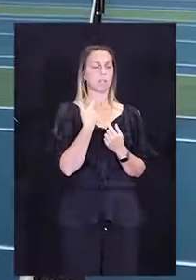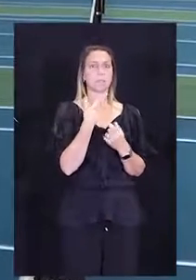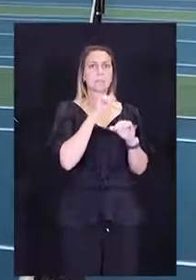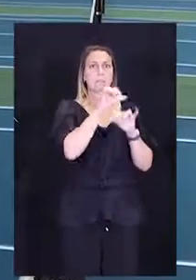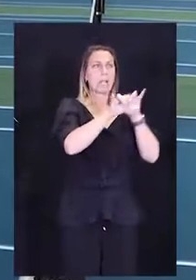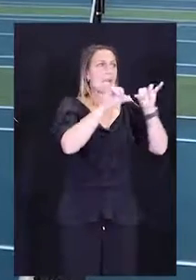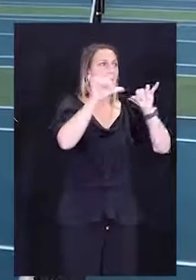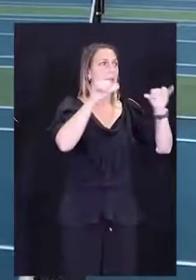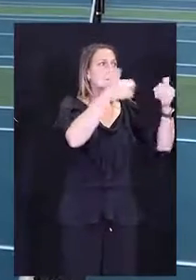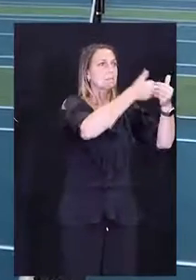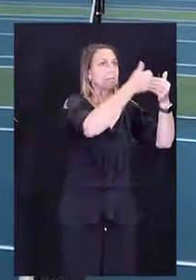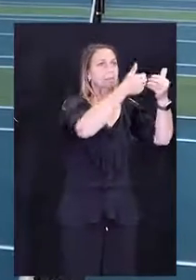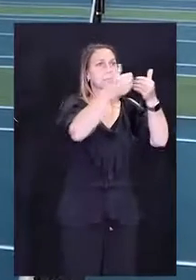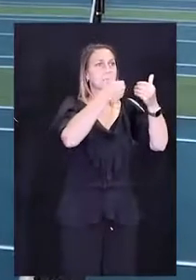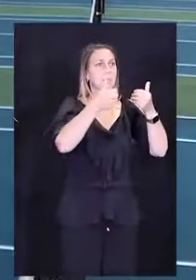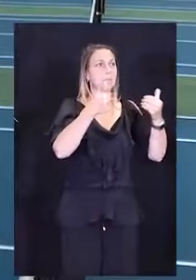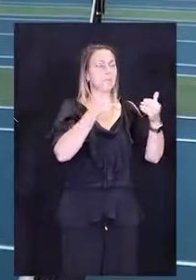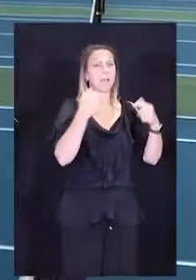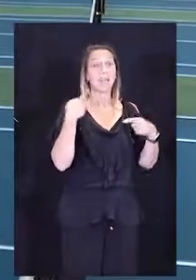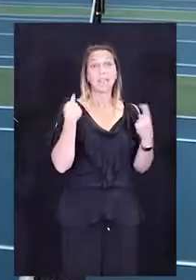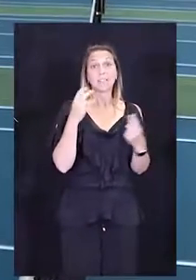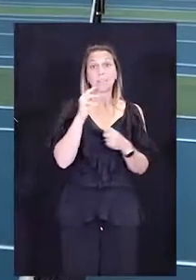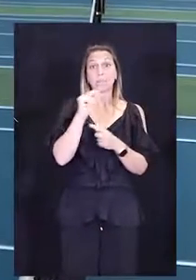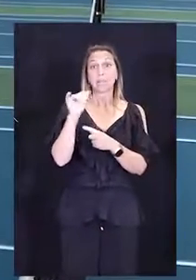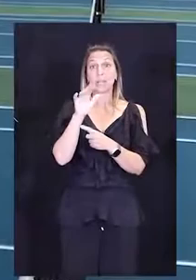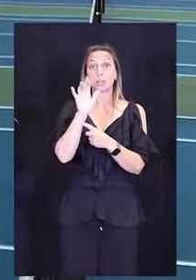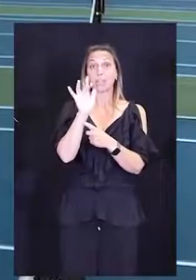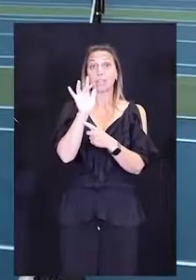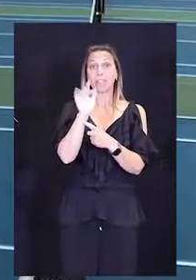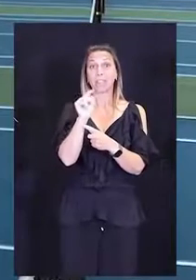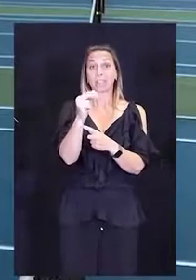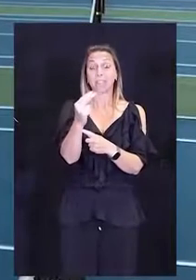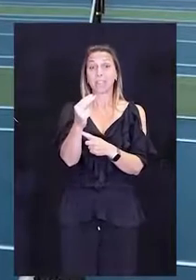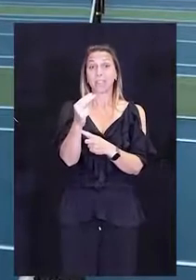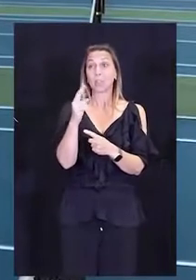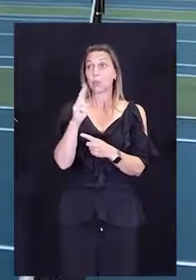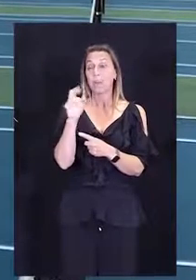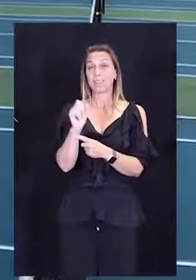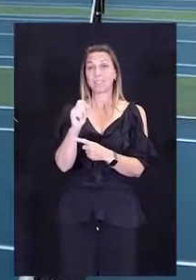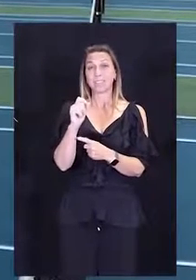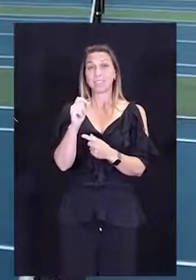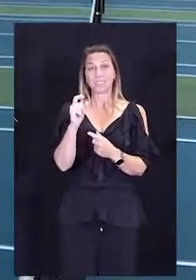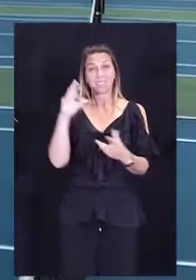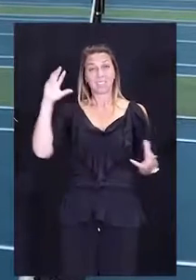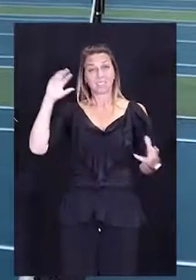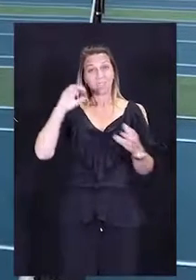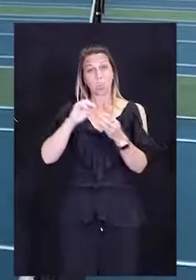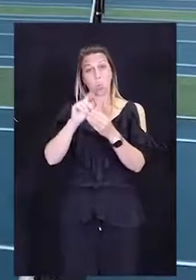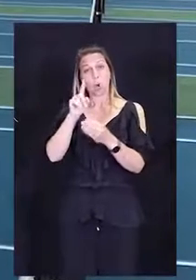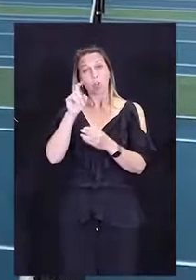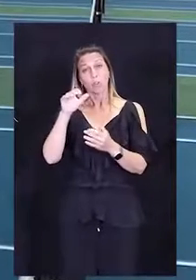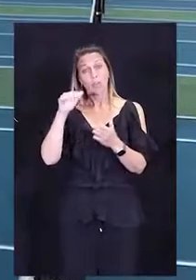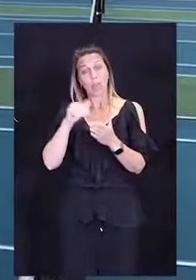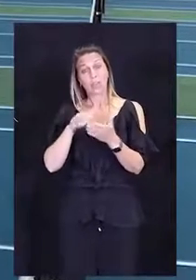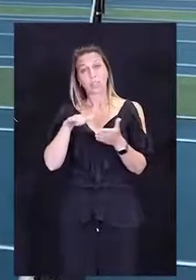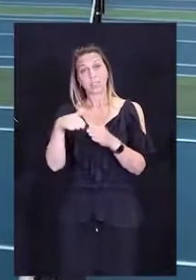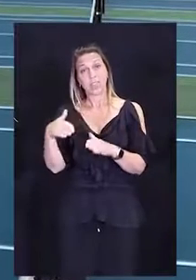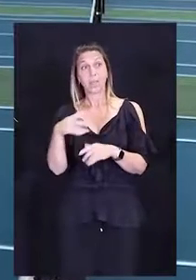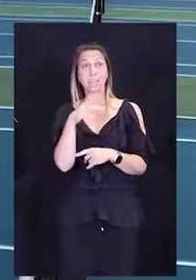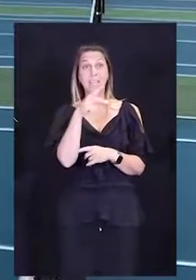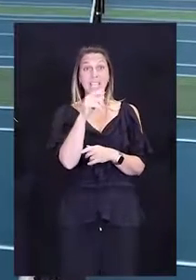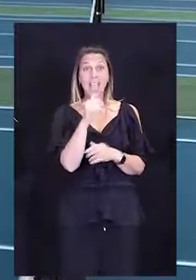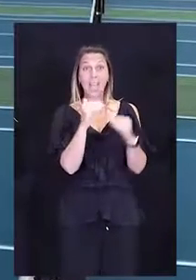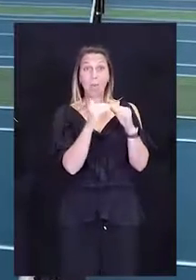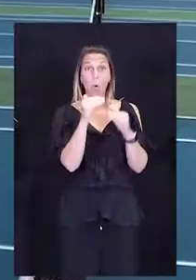homes. As of May 25th, the United States has seen approximately 100,000 deaths. Pennsylvania